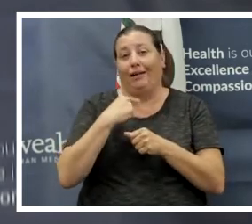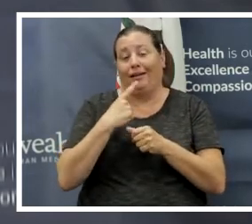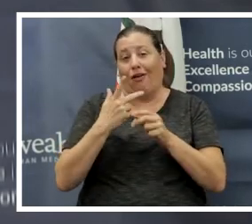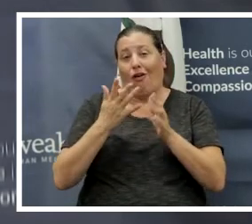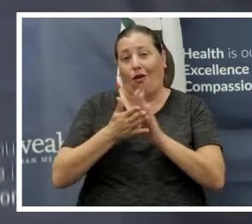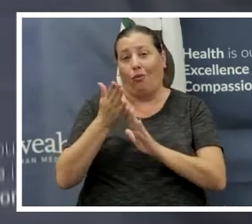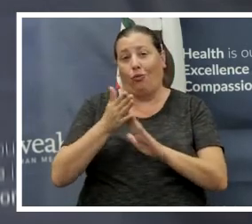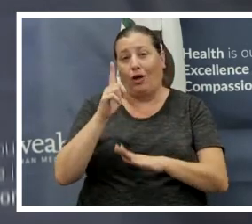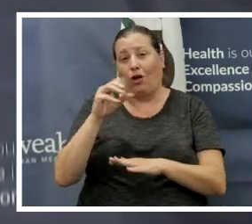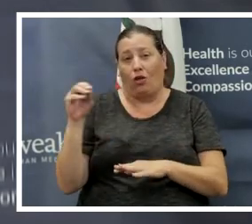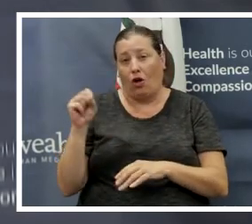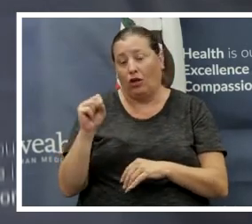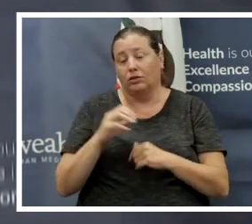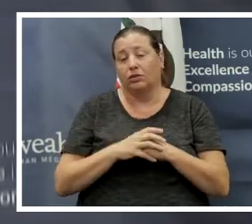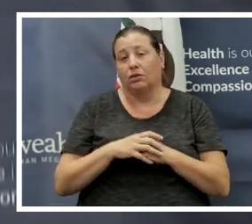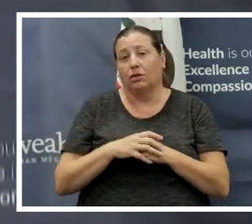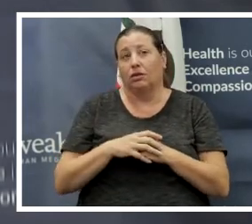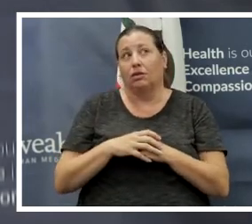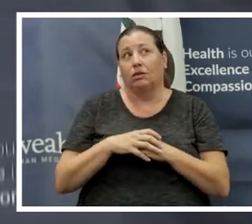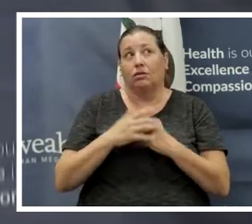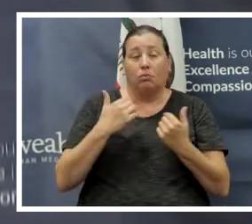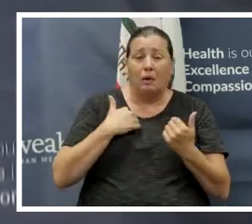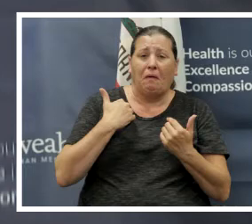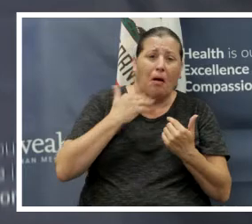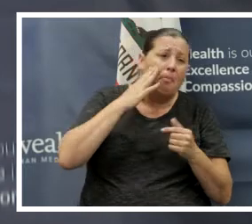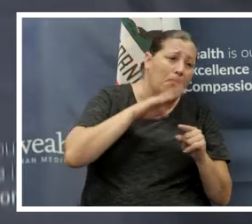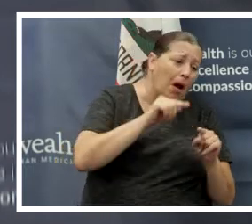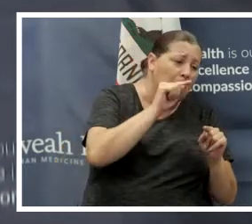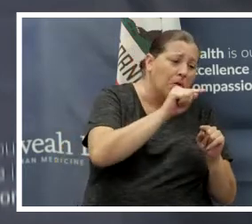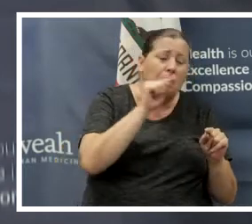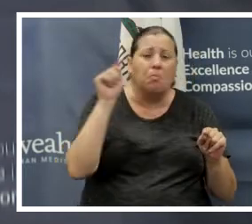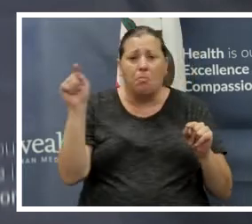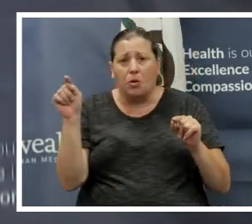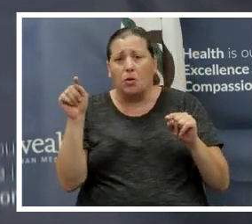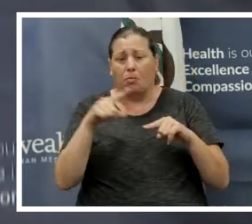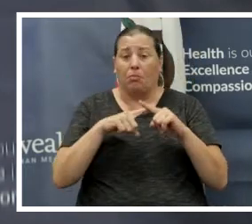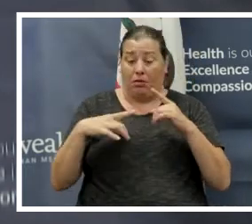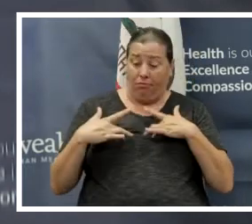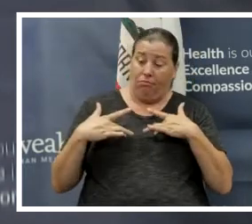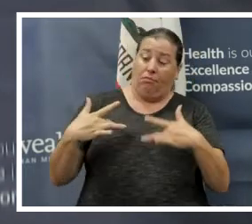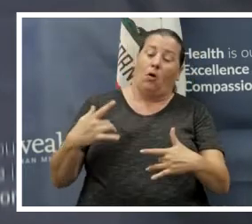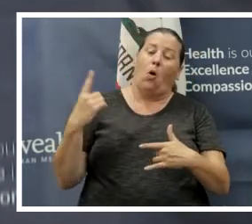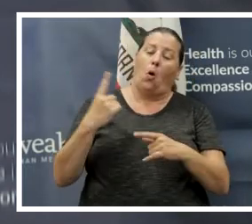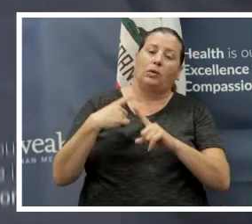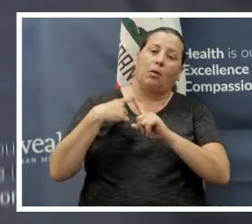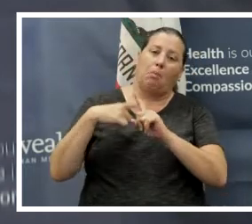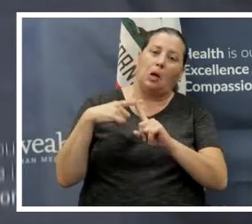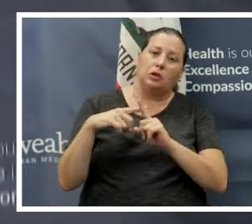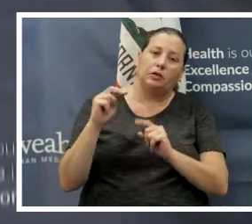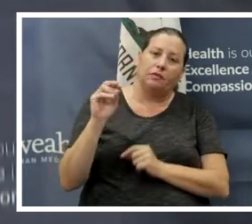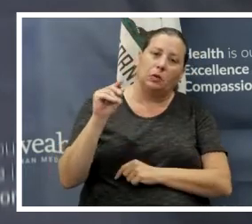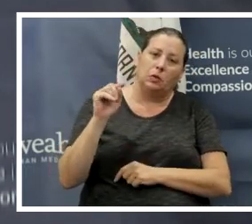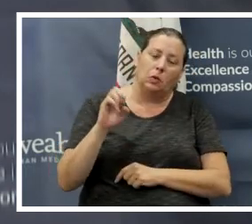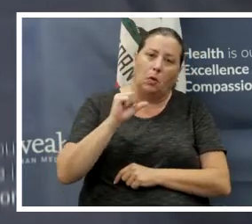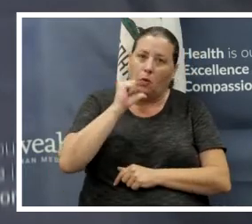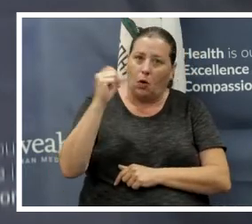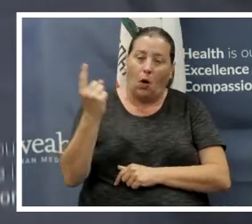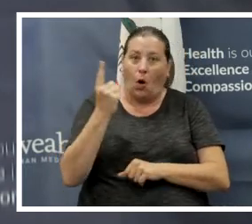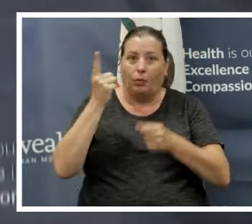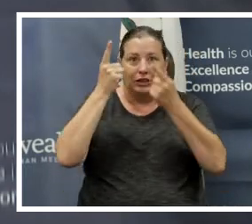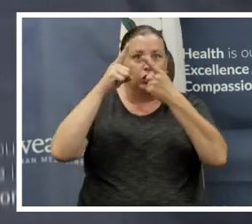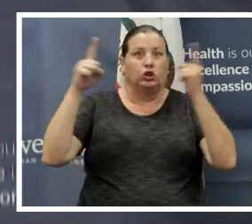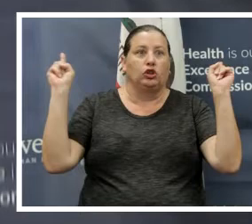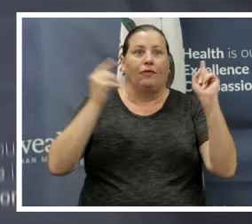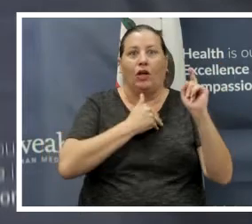month here and there, but generally by the end of the year, we end on a positive note. Not always, achieving our goal,